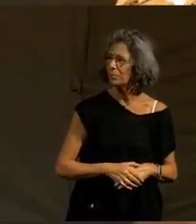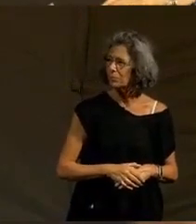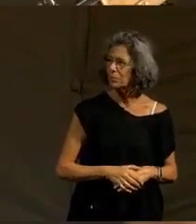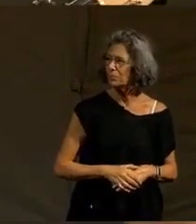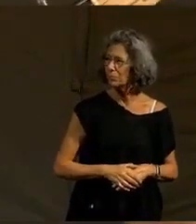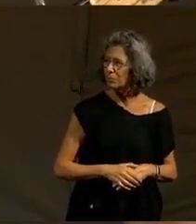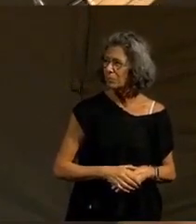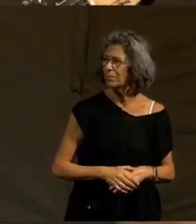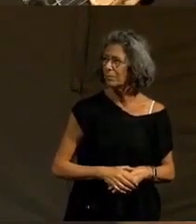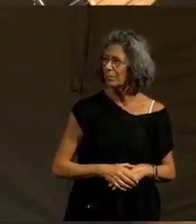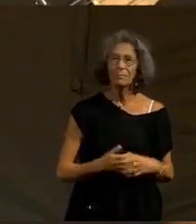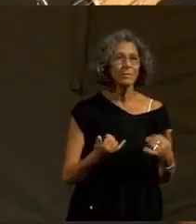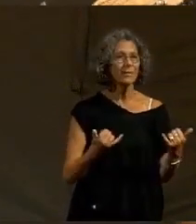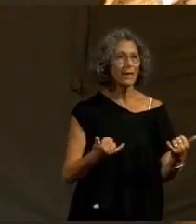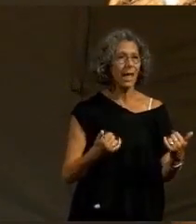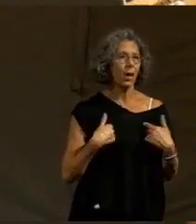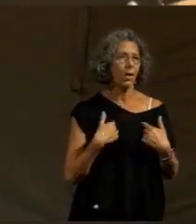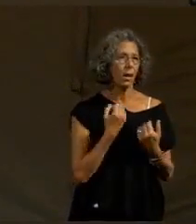Well, I'm free now.